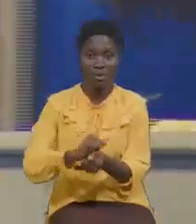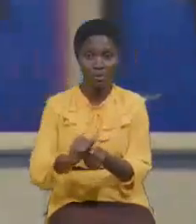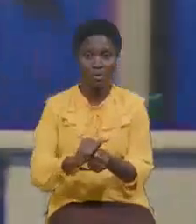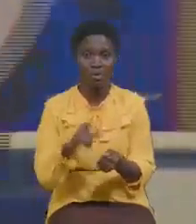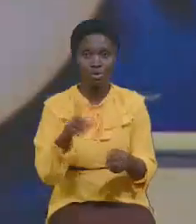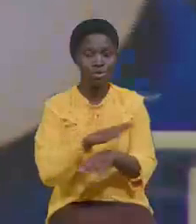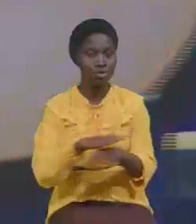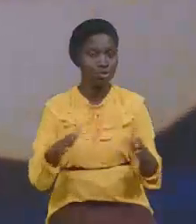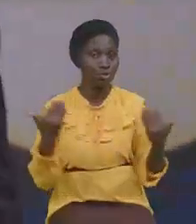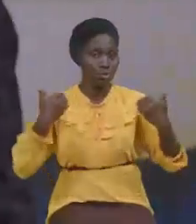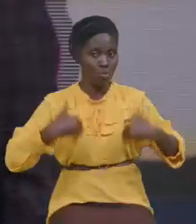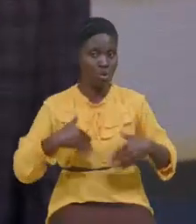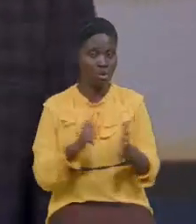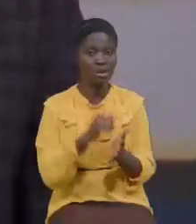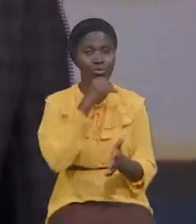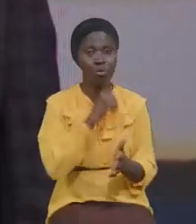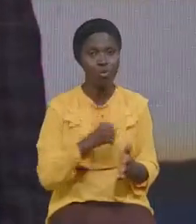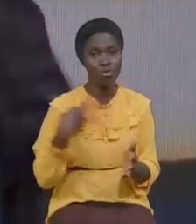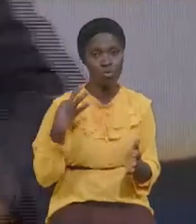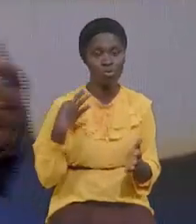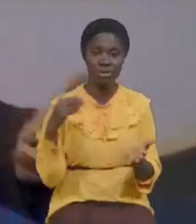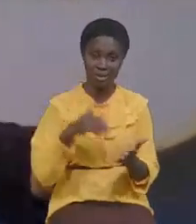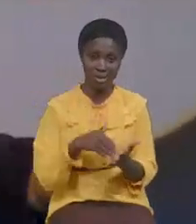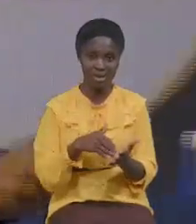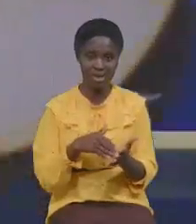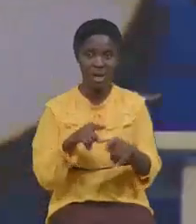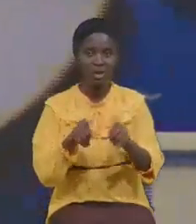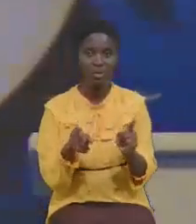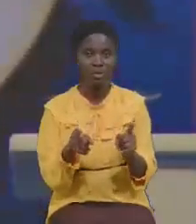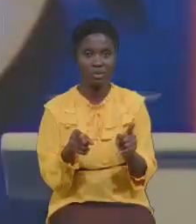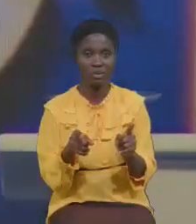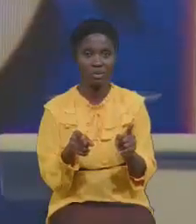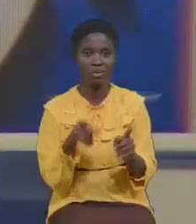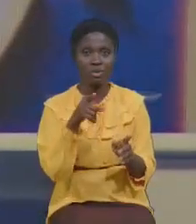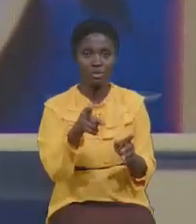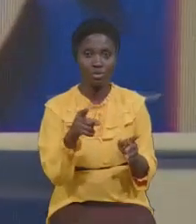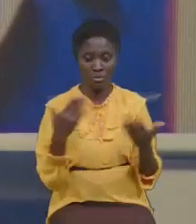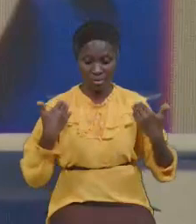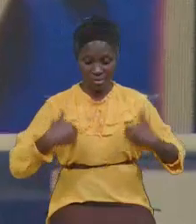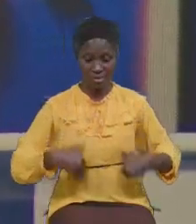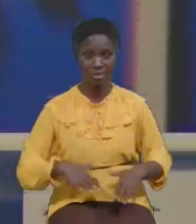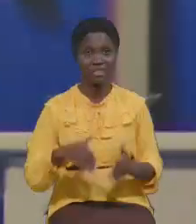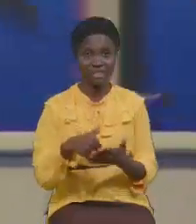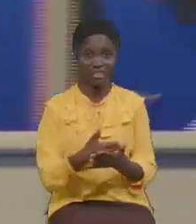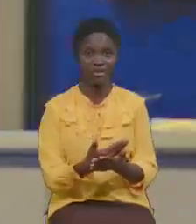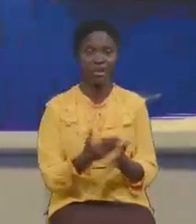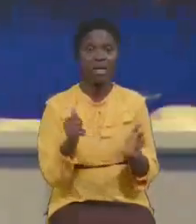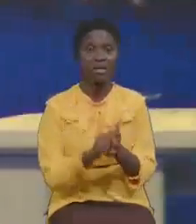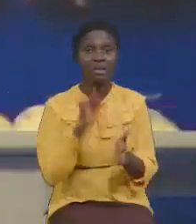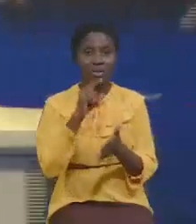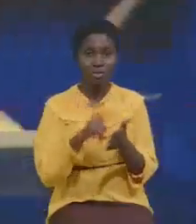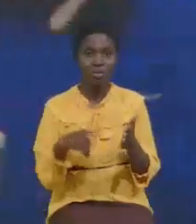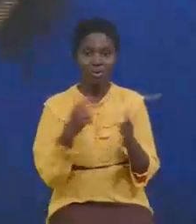the old clothes anymore. But you dress new. That's what the Lord is